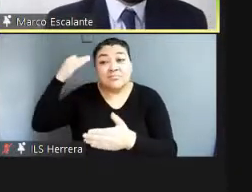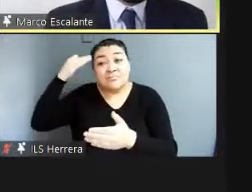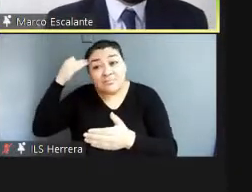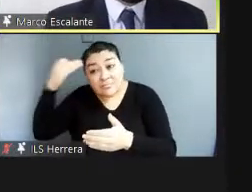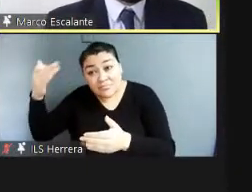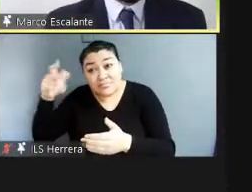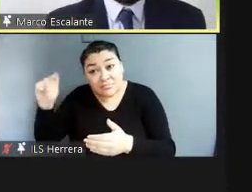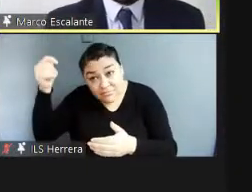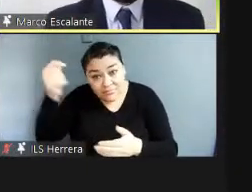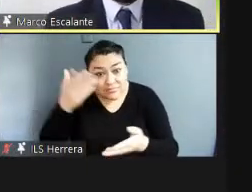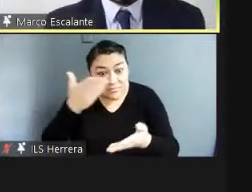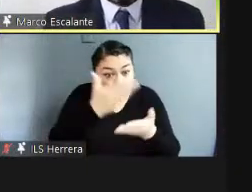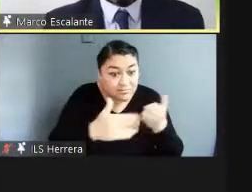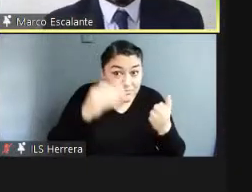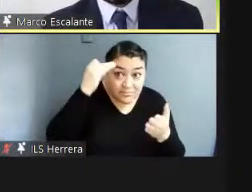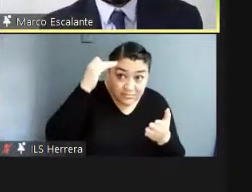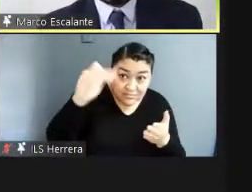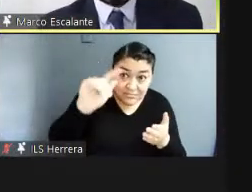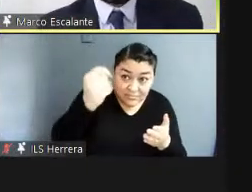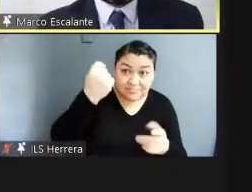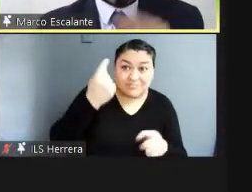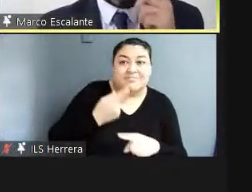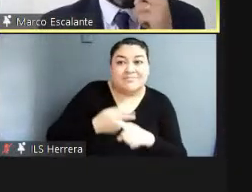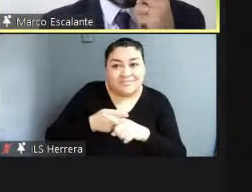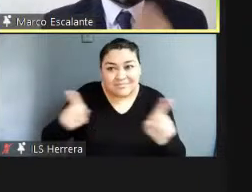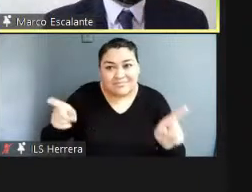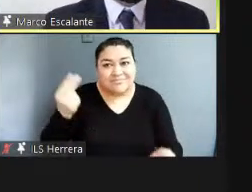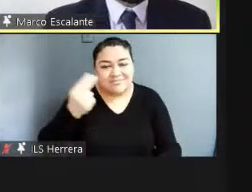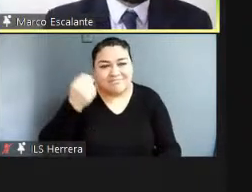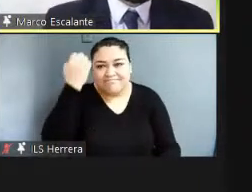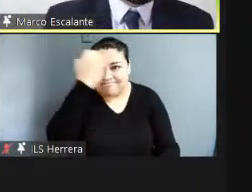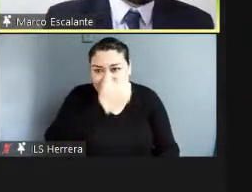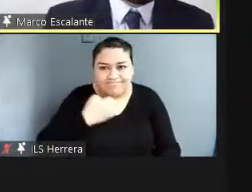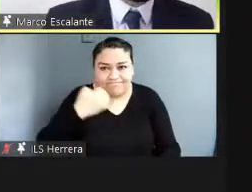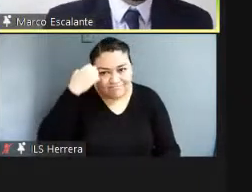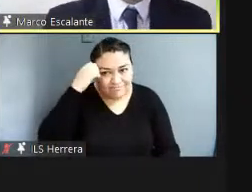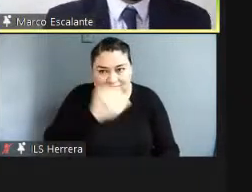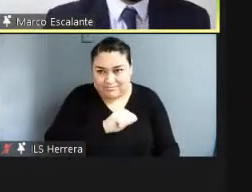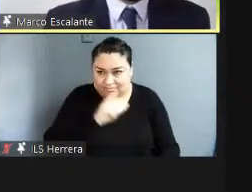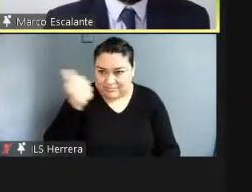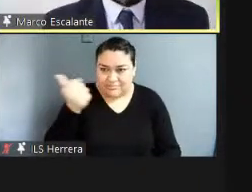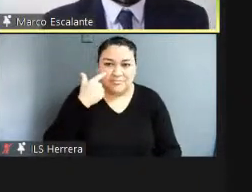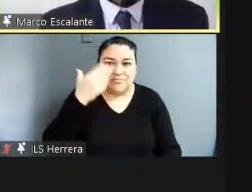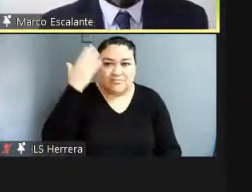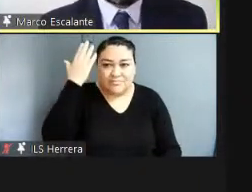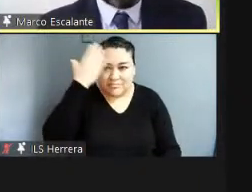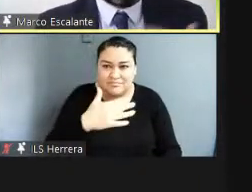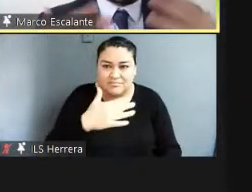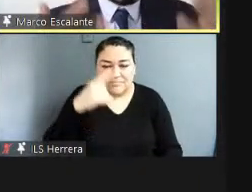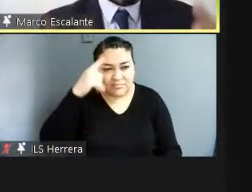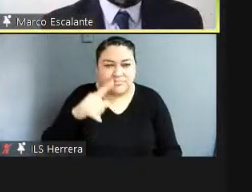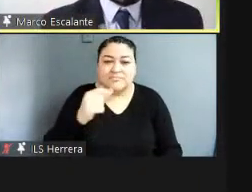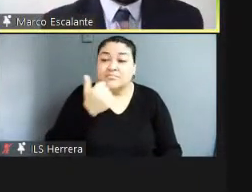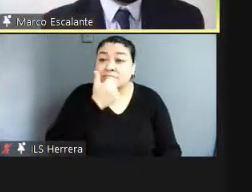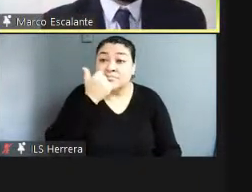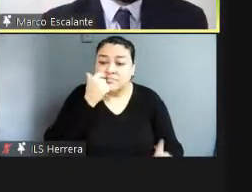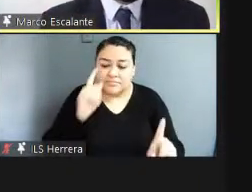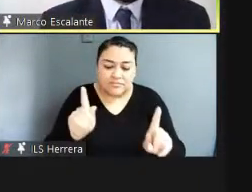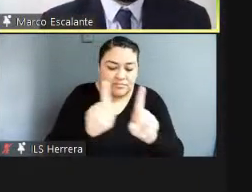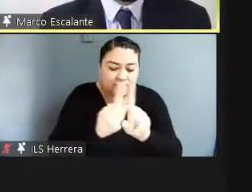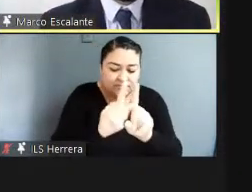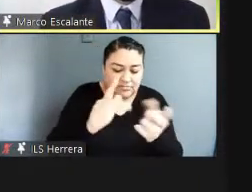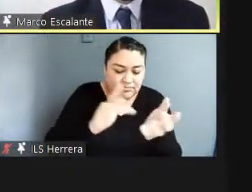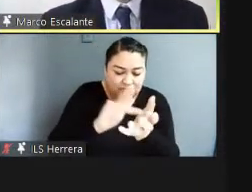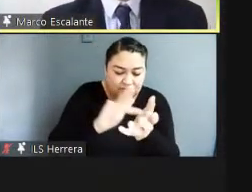living and will practice at a very different time with other characteristics, and this is something that we have to review. We need to work with